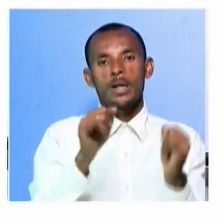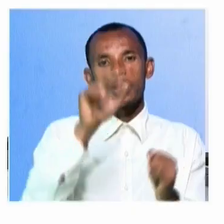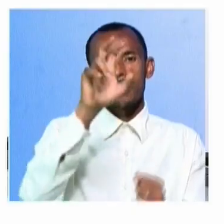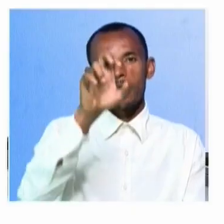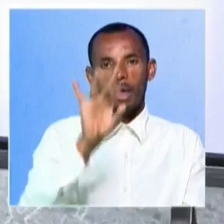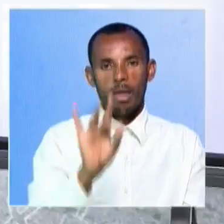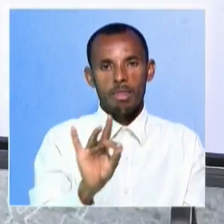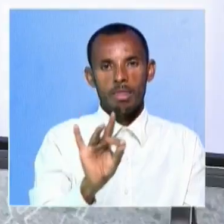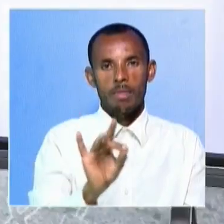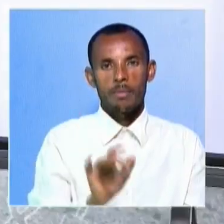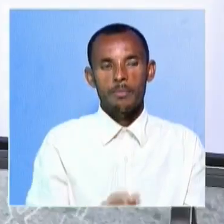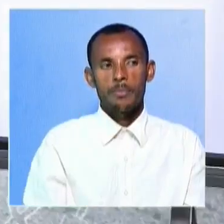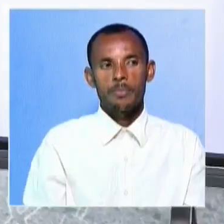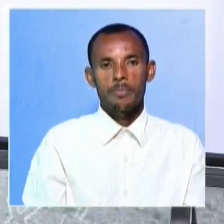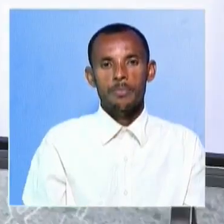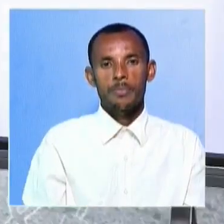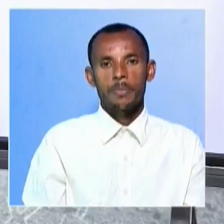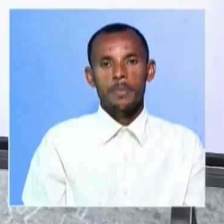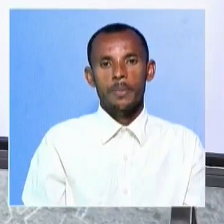Okay?